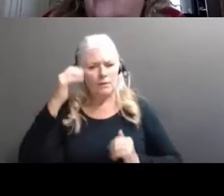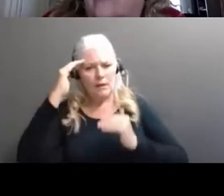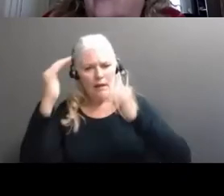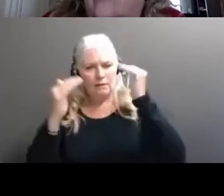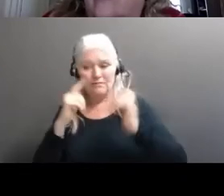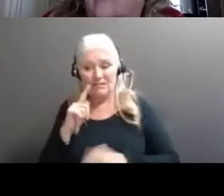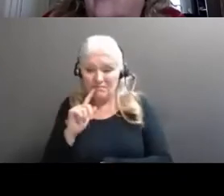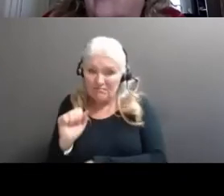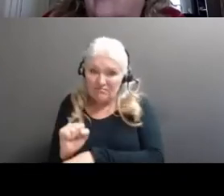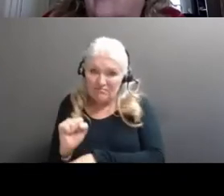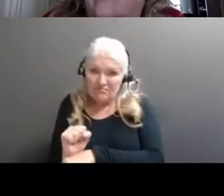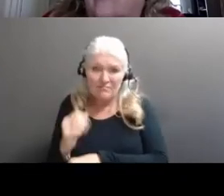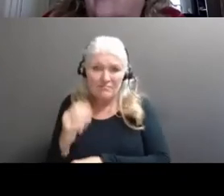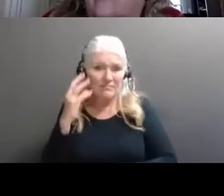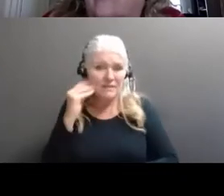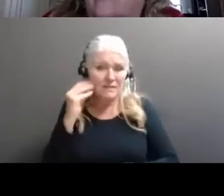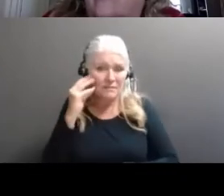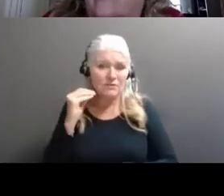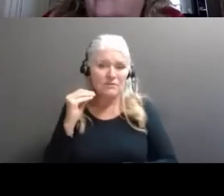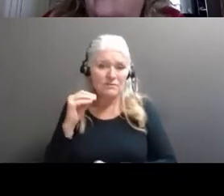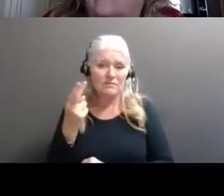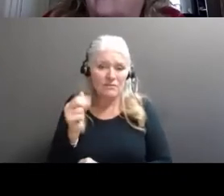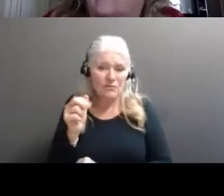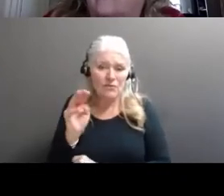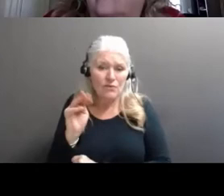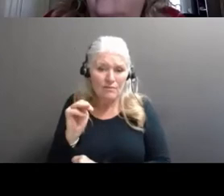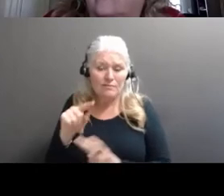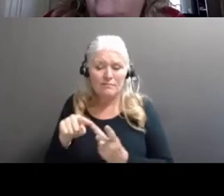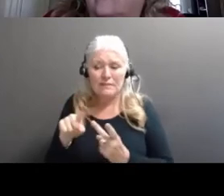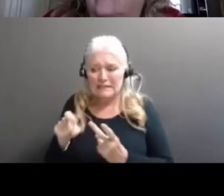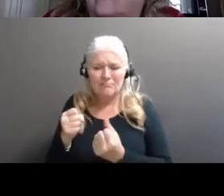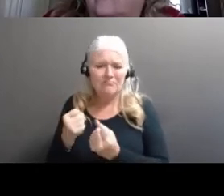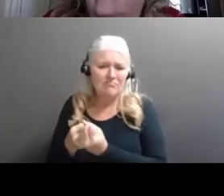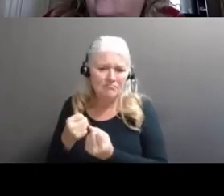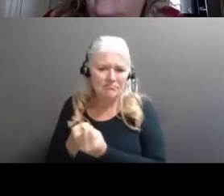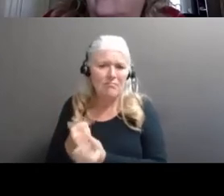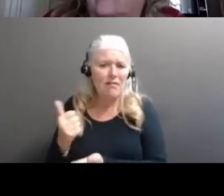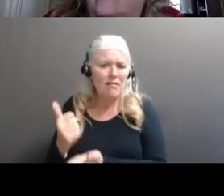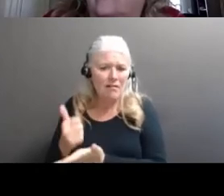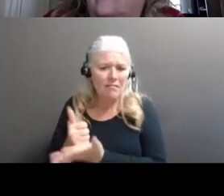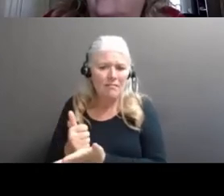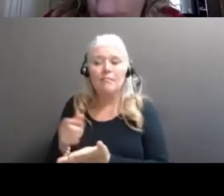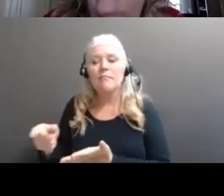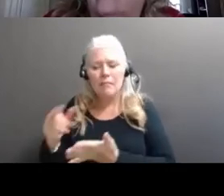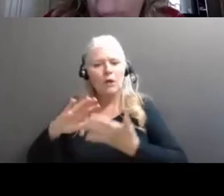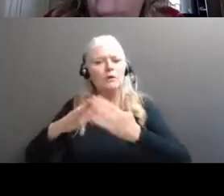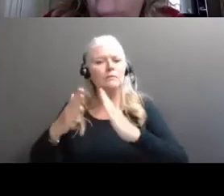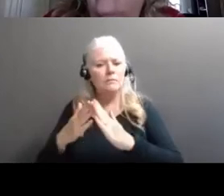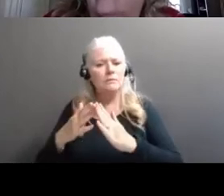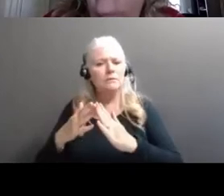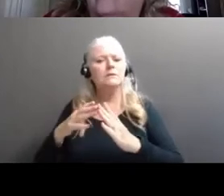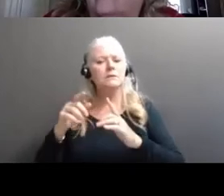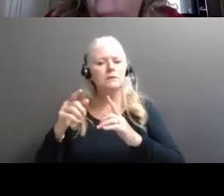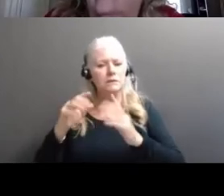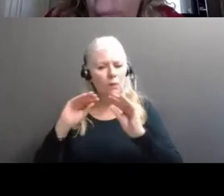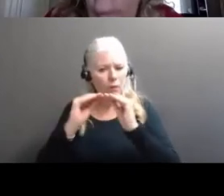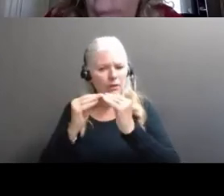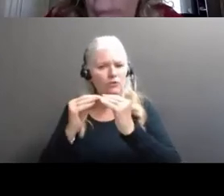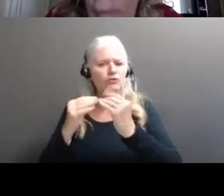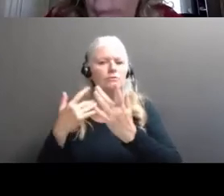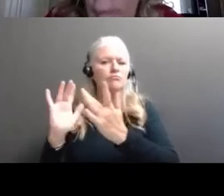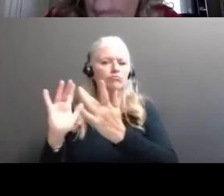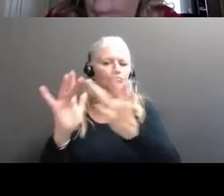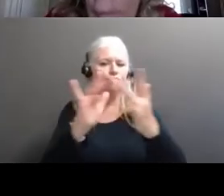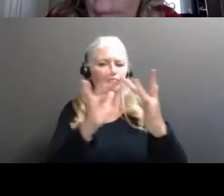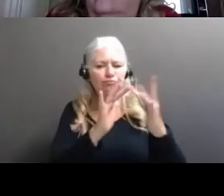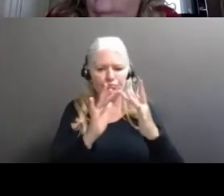experiencing harm or need help, but are able to step into those processes within their community that may ultimately get to their family or within their family when